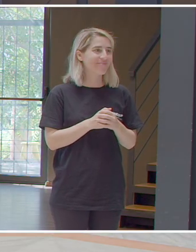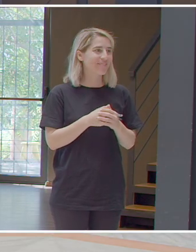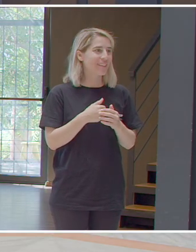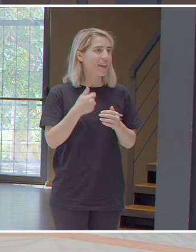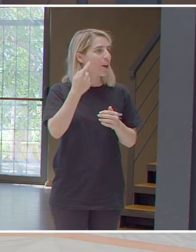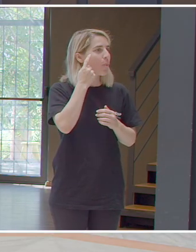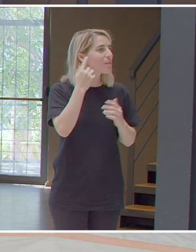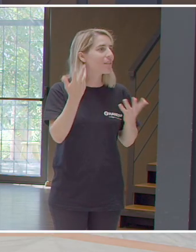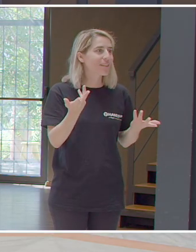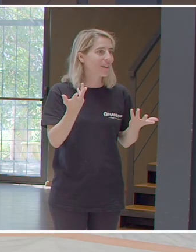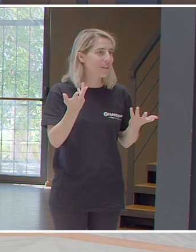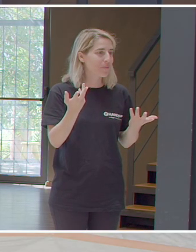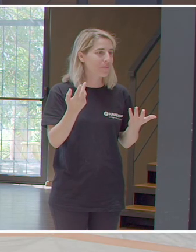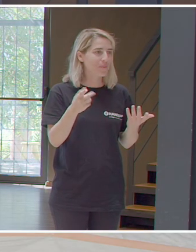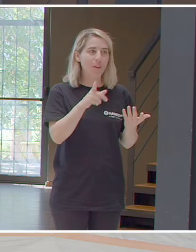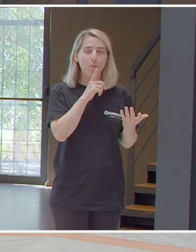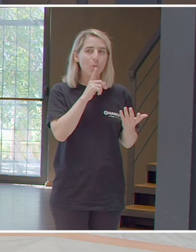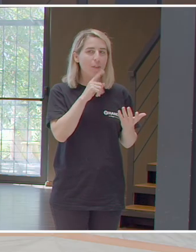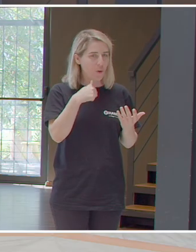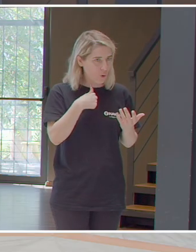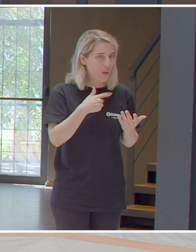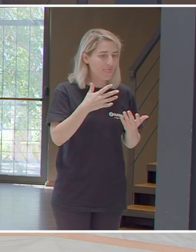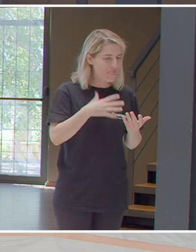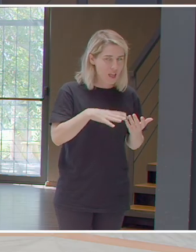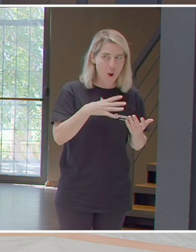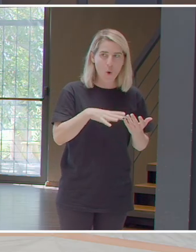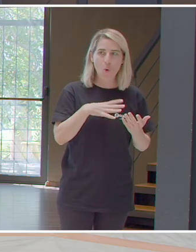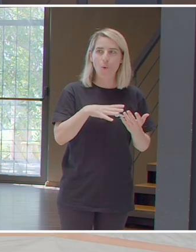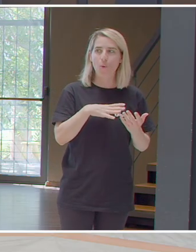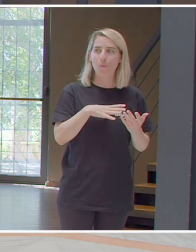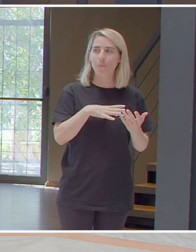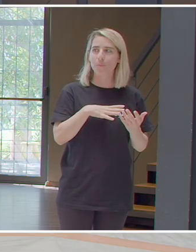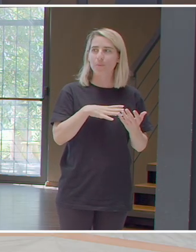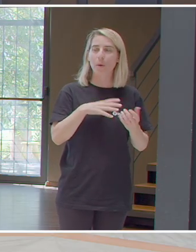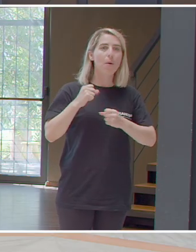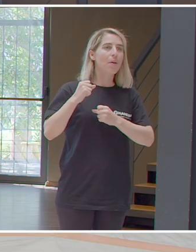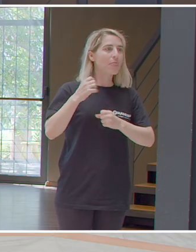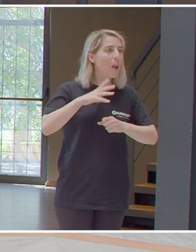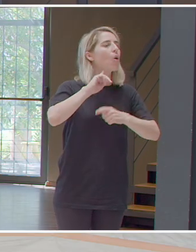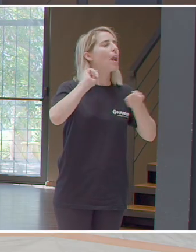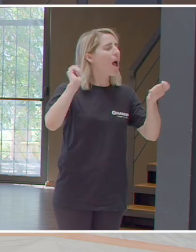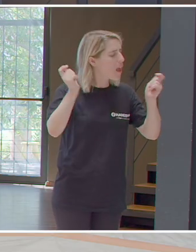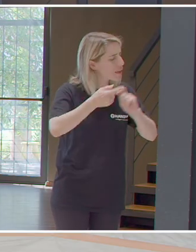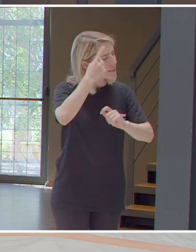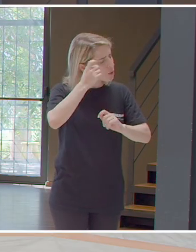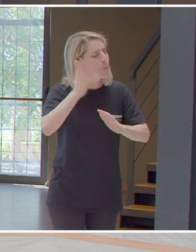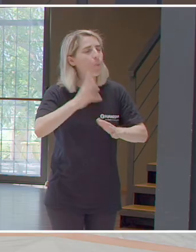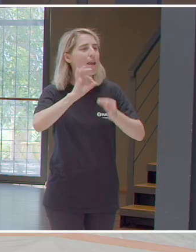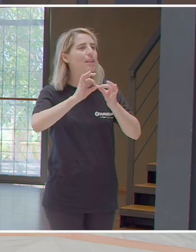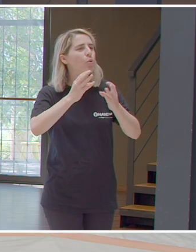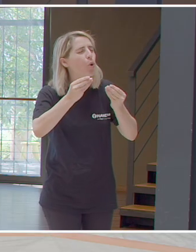think as a plant-based health advocate, I don't even think, I know we can change this narrative, and I know we can change this